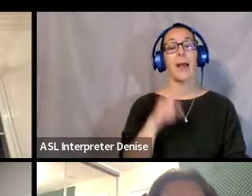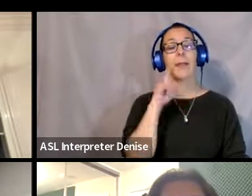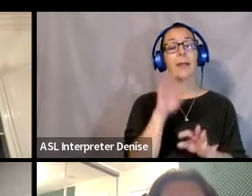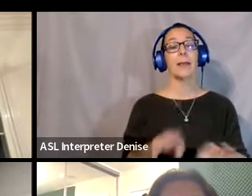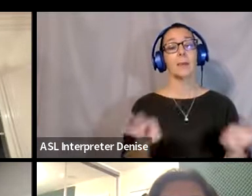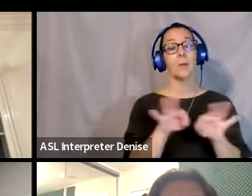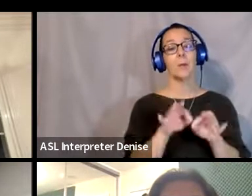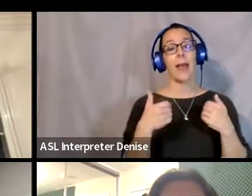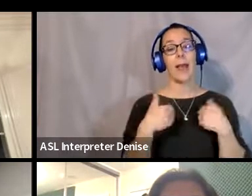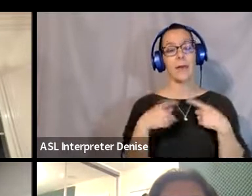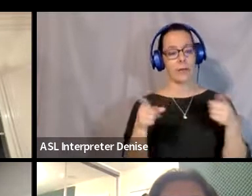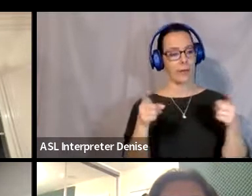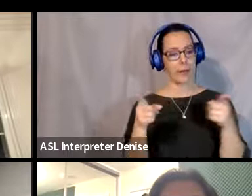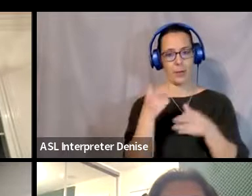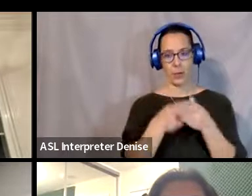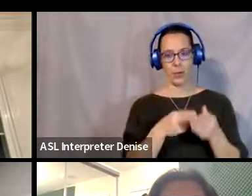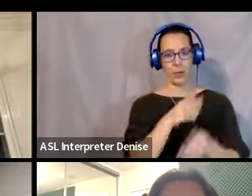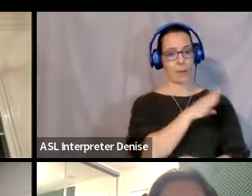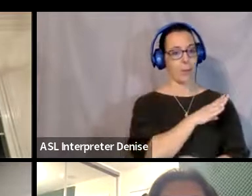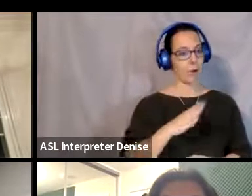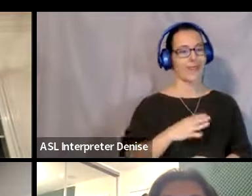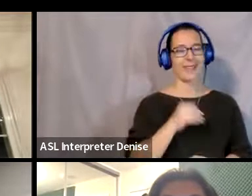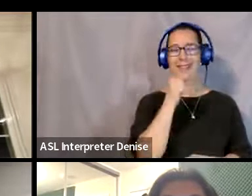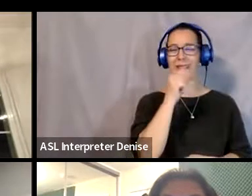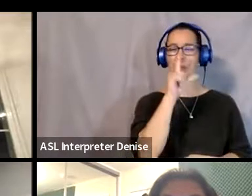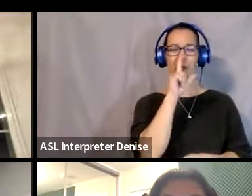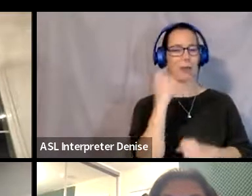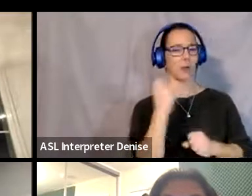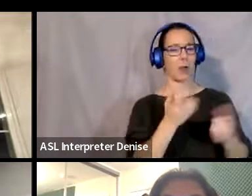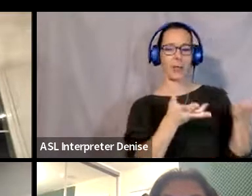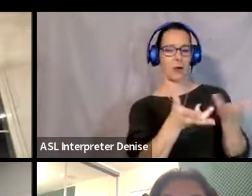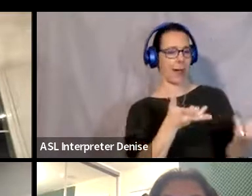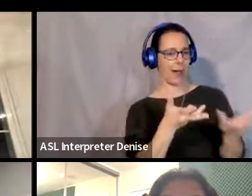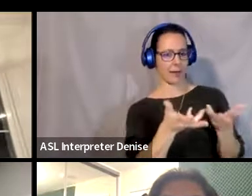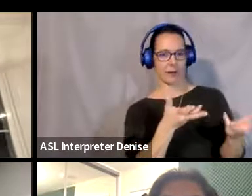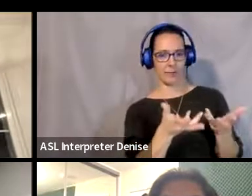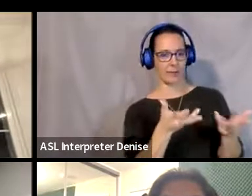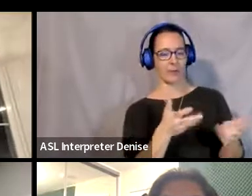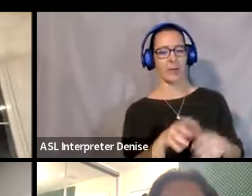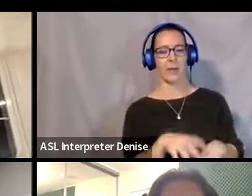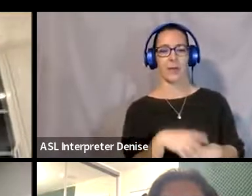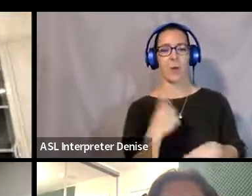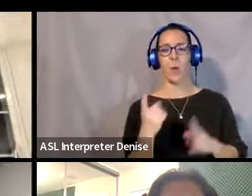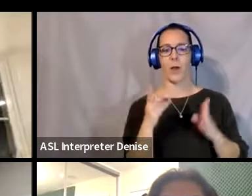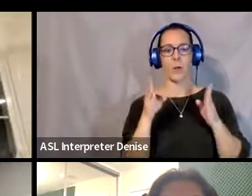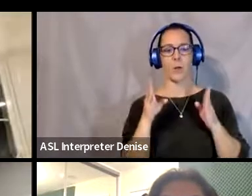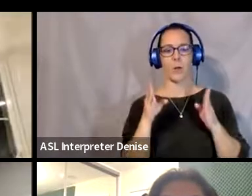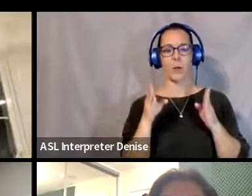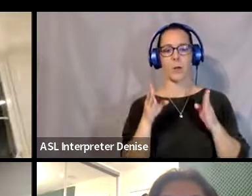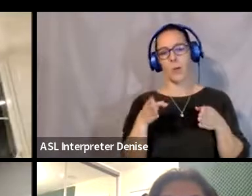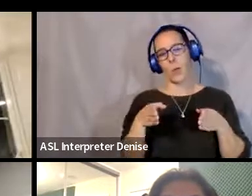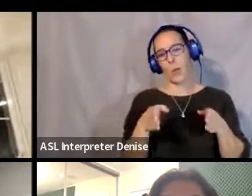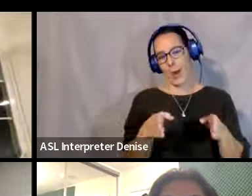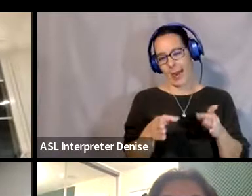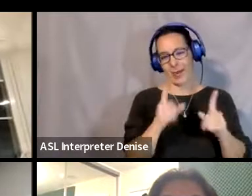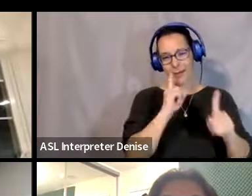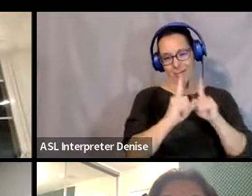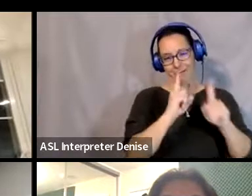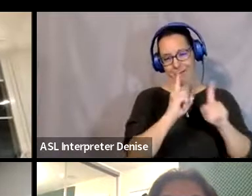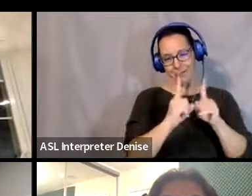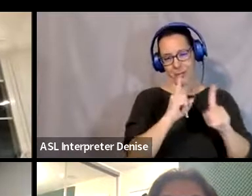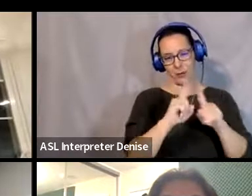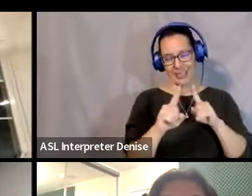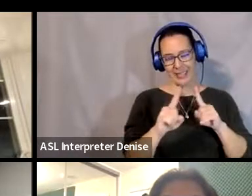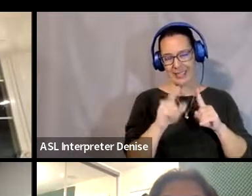the Board of Trustees is not a very interactive environment. It's a very one-way, parents being talked to. And although we can comment, it's